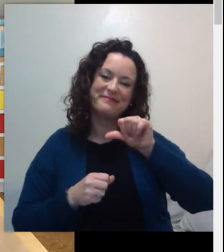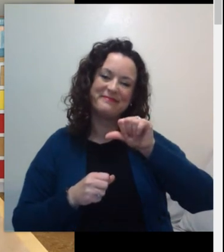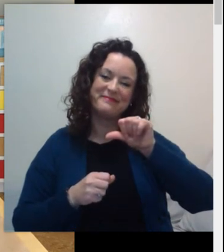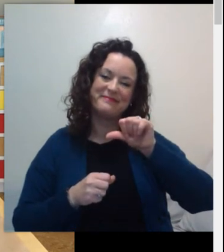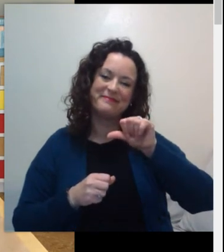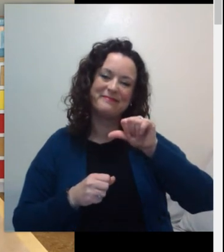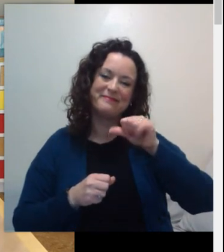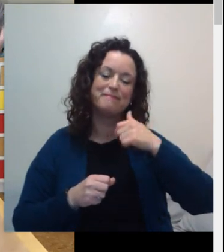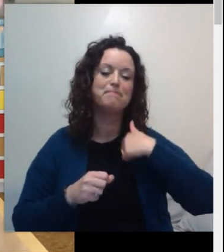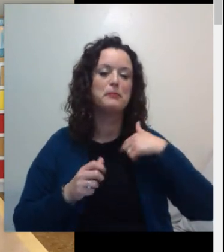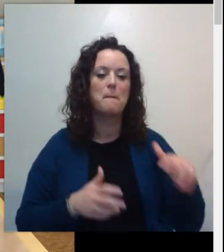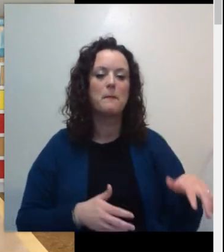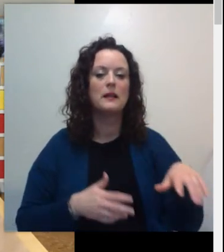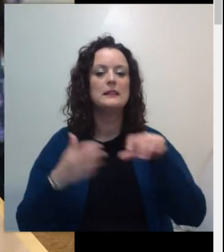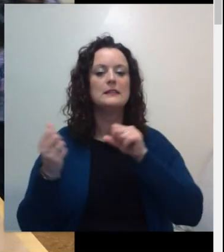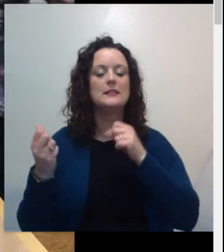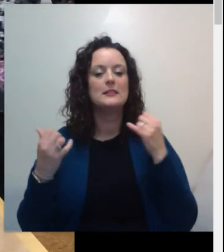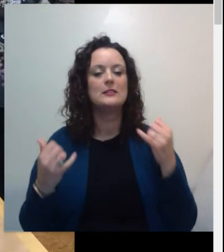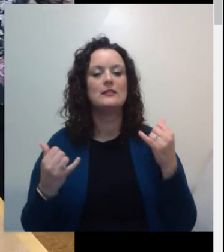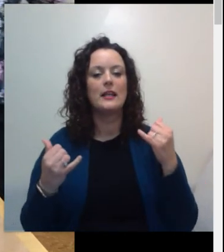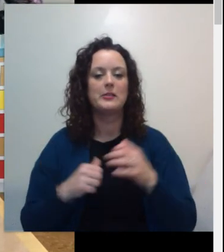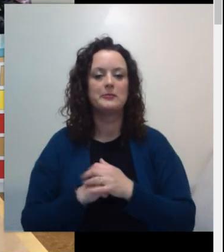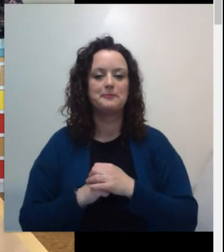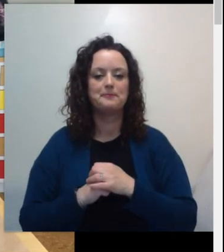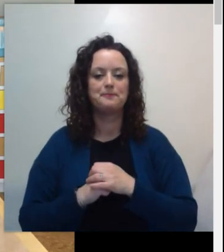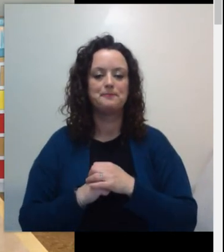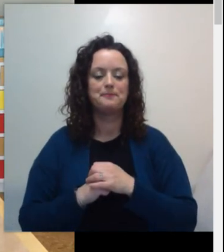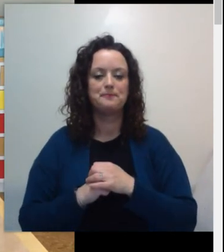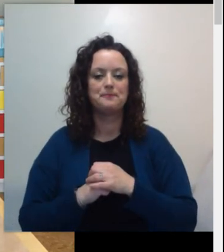I believe now, goodbye.